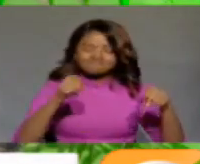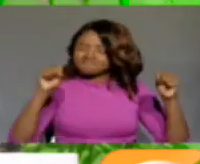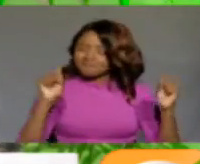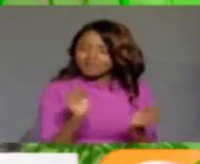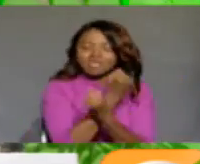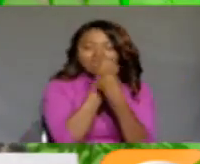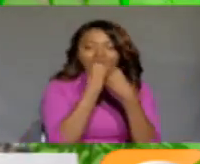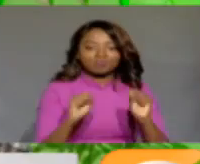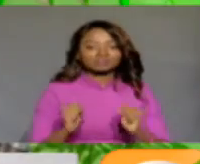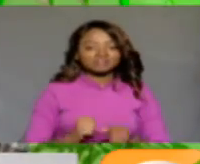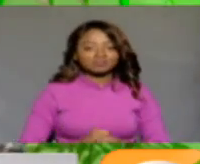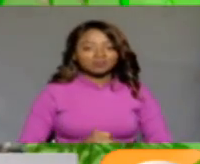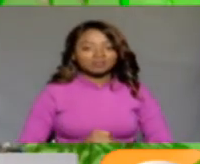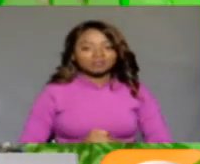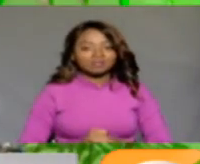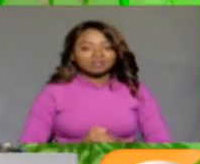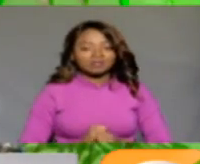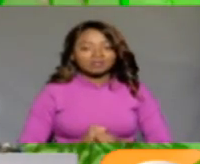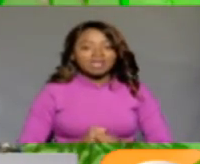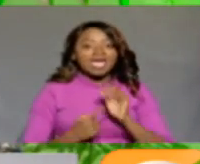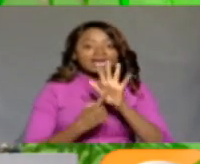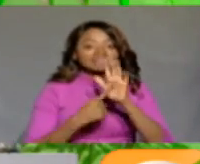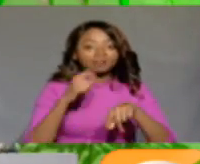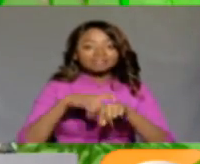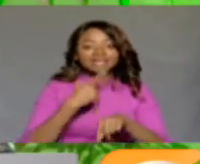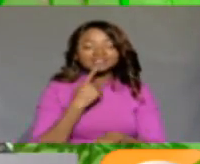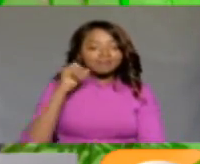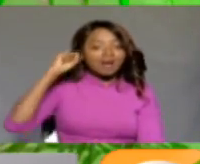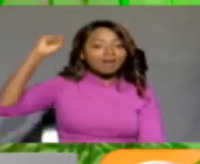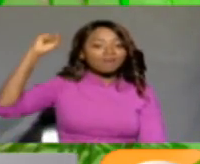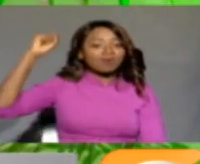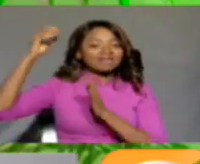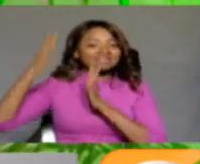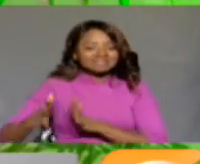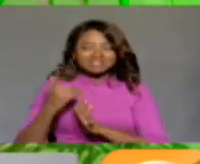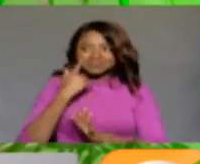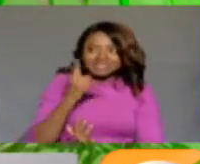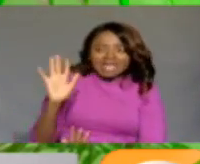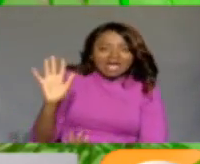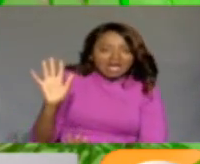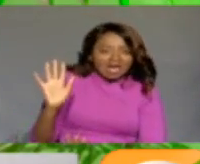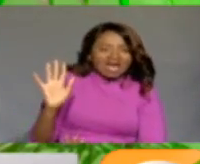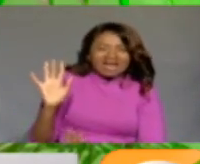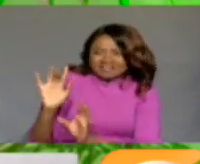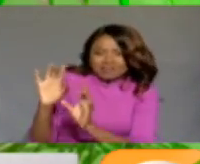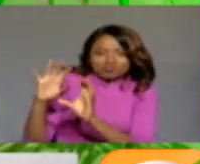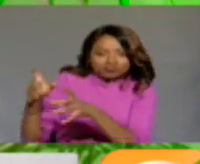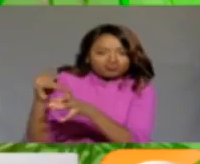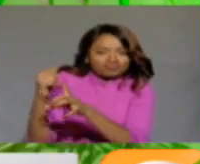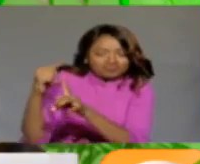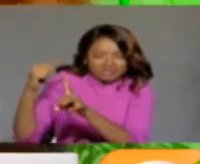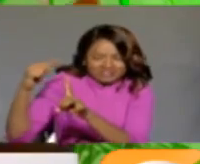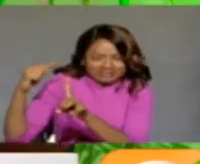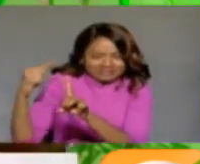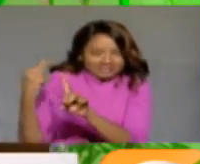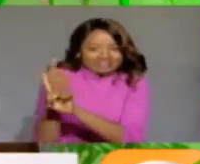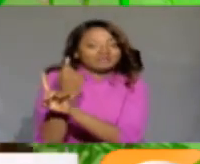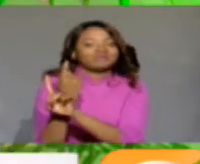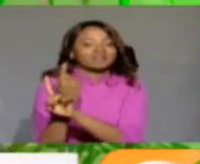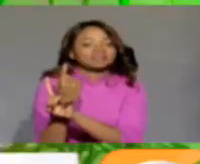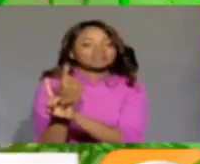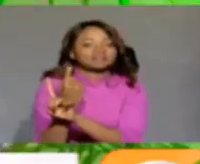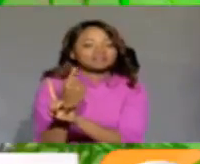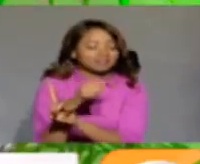have in this country. When you say politician, we want to look at politicians as some different cluster of human